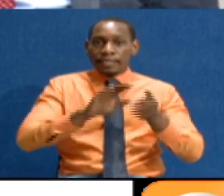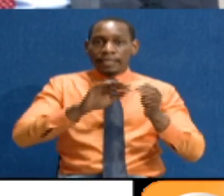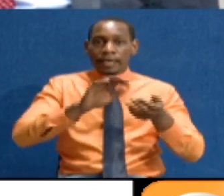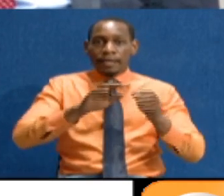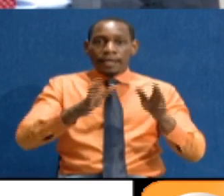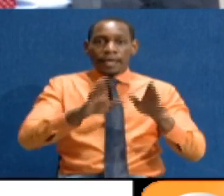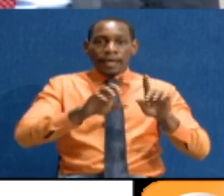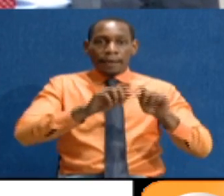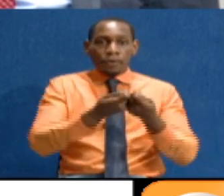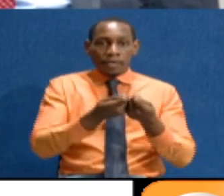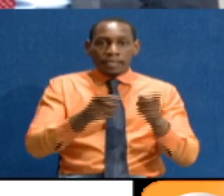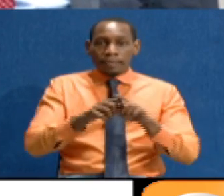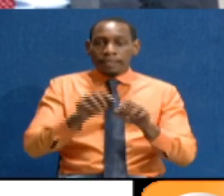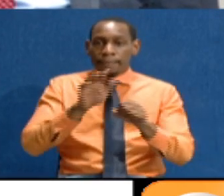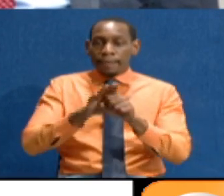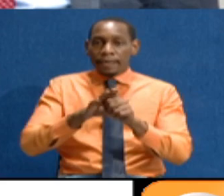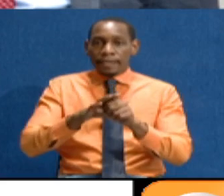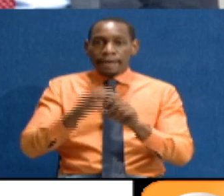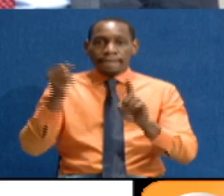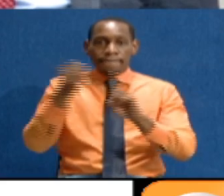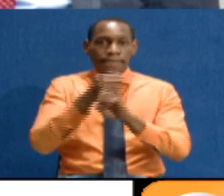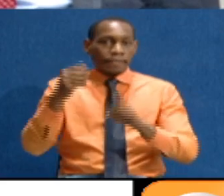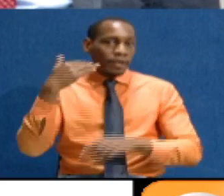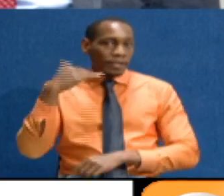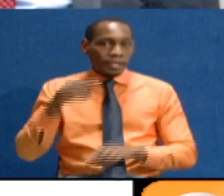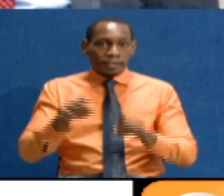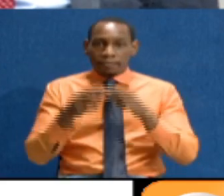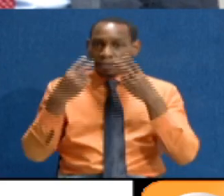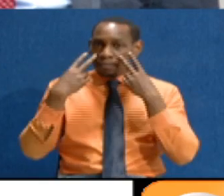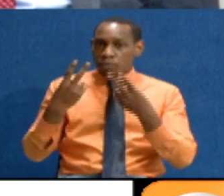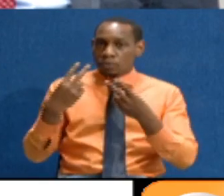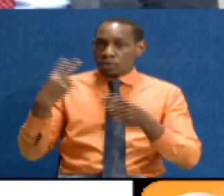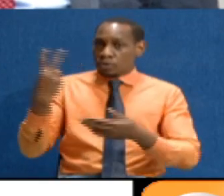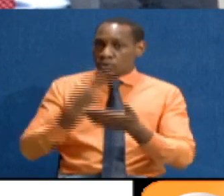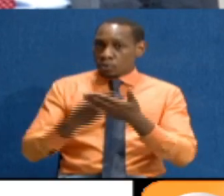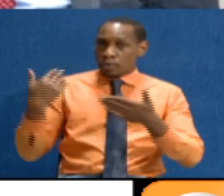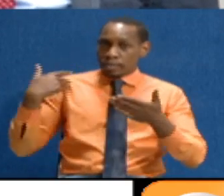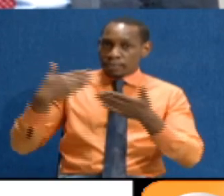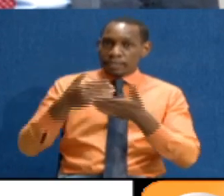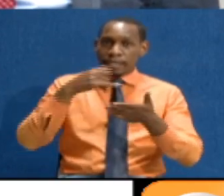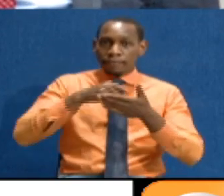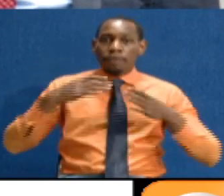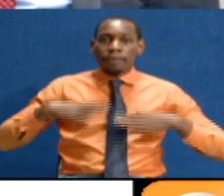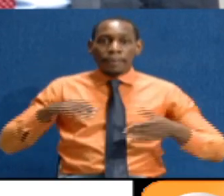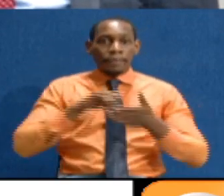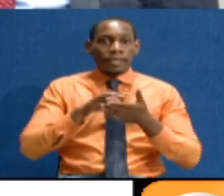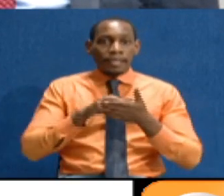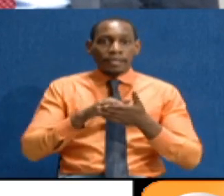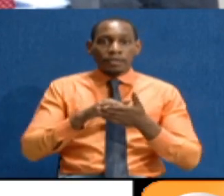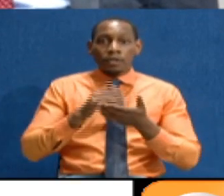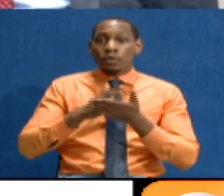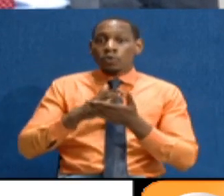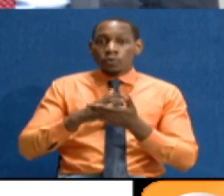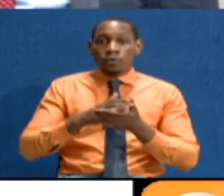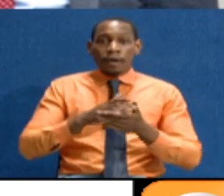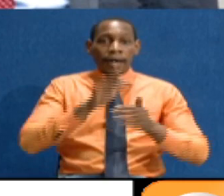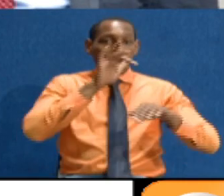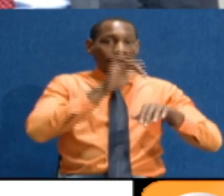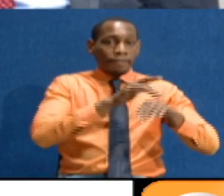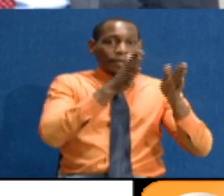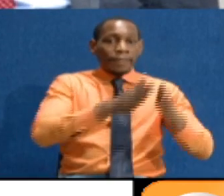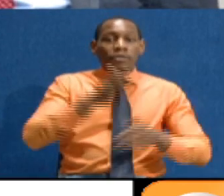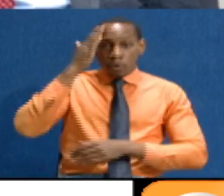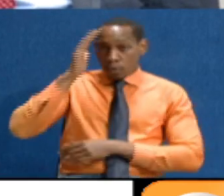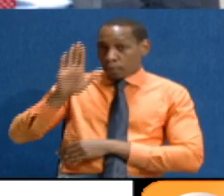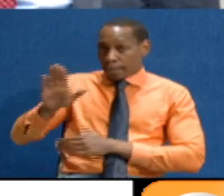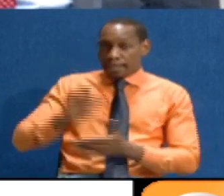when you look at a lot of the violent crimes, at least from what I saw in the last 2 weeks, it was involving people that were known to the victims. Mm.